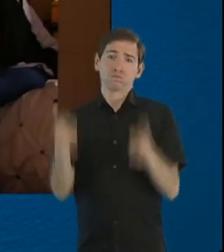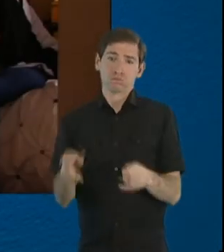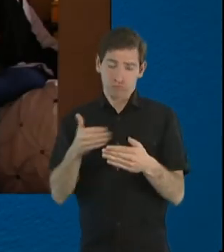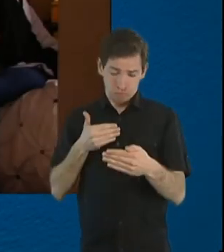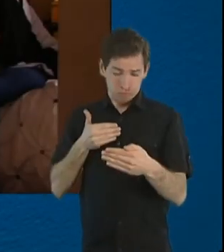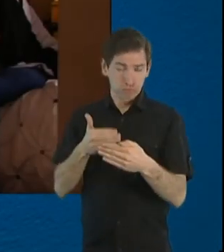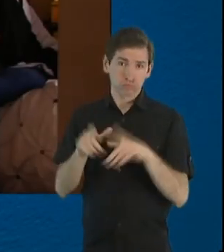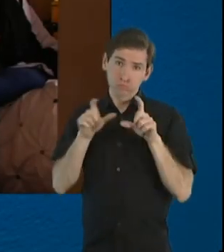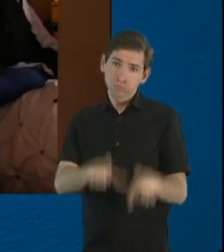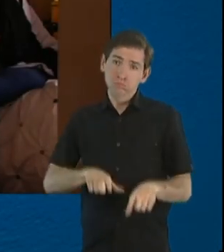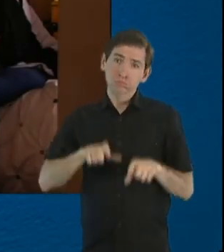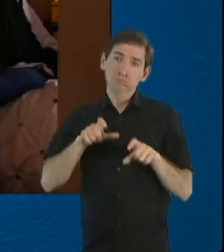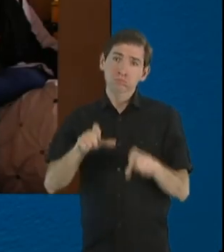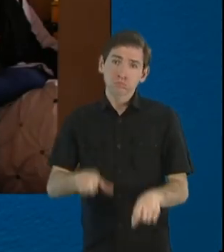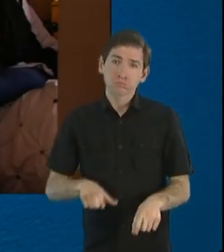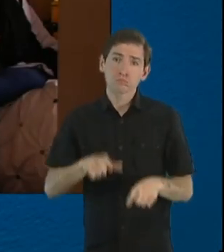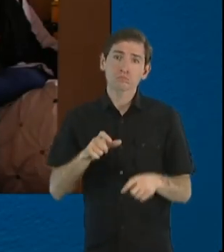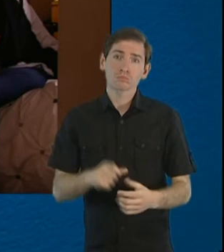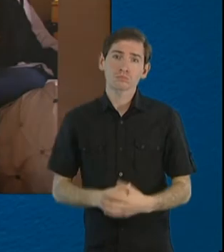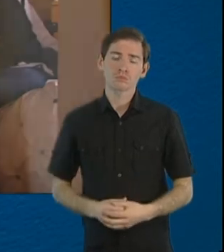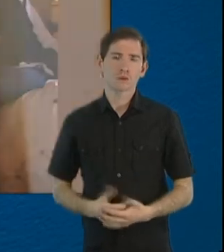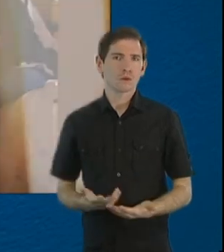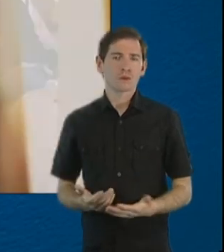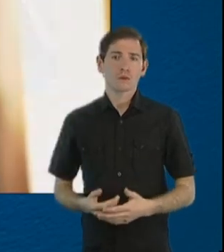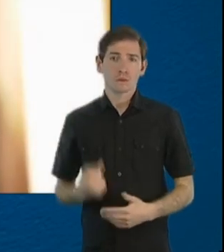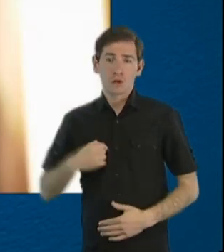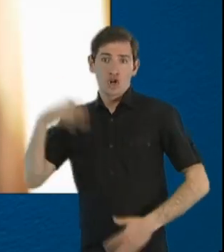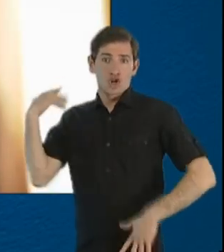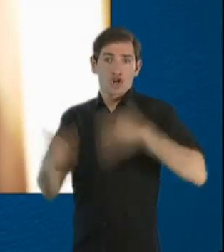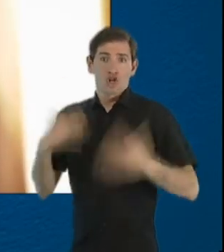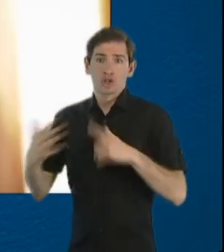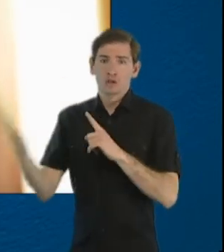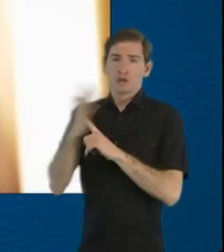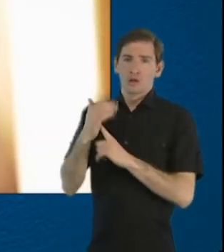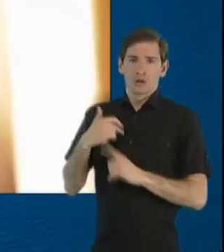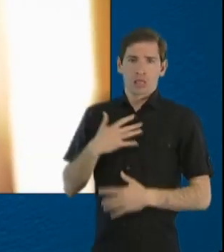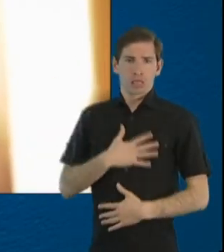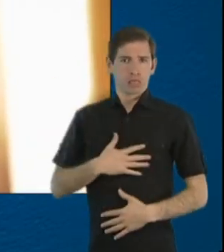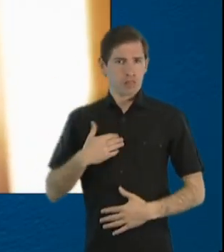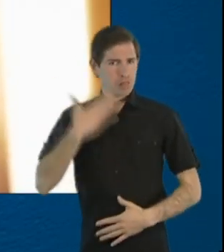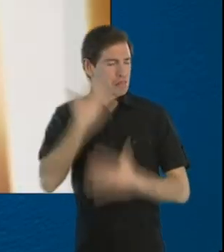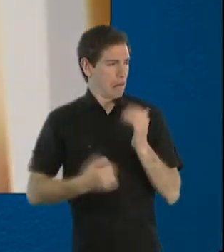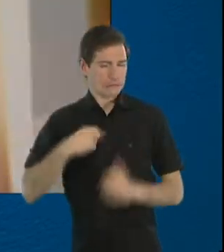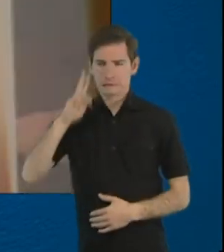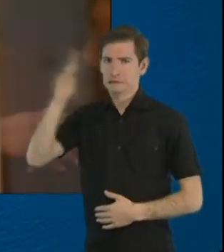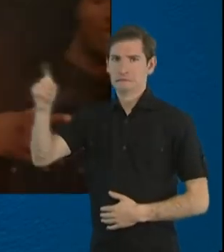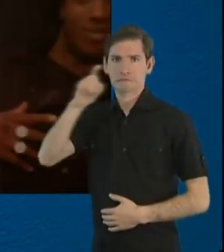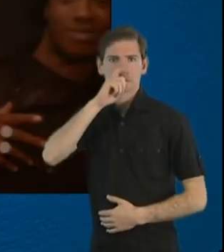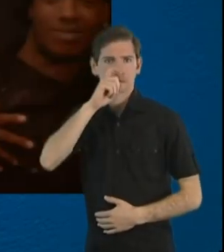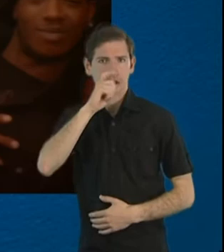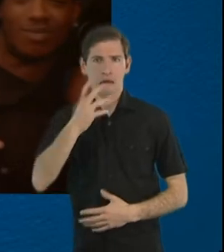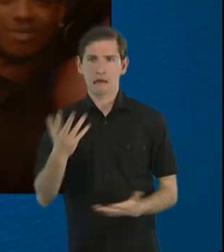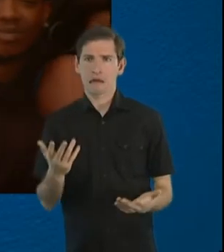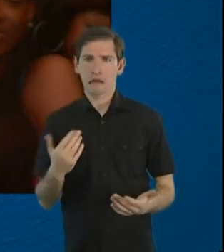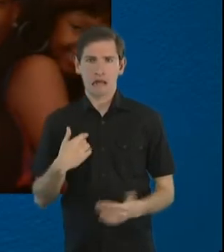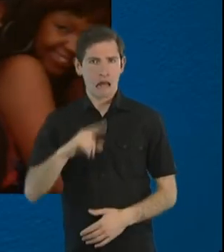For about a month afterwards, I was staying in the house. When I got hurt, I just thought to myself,